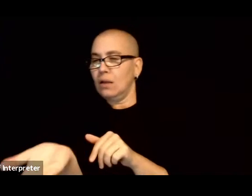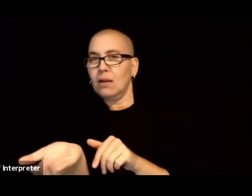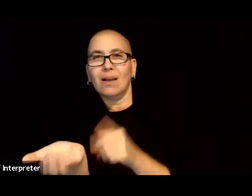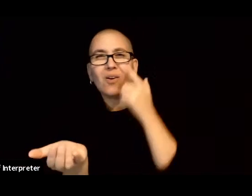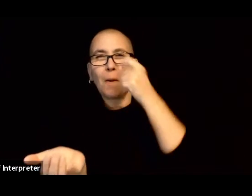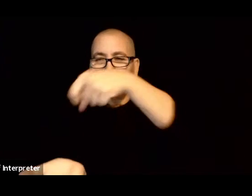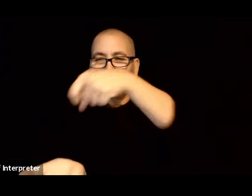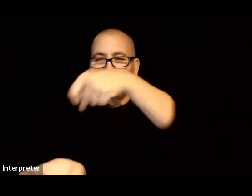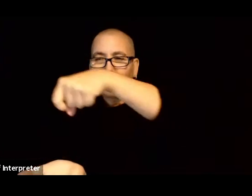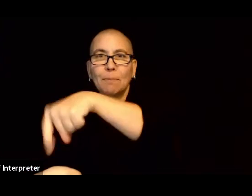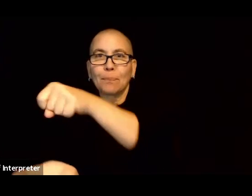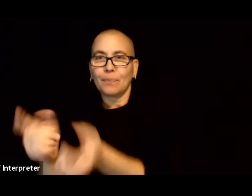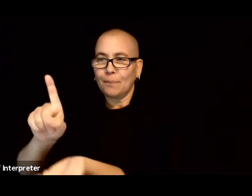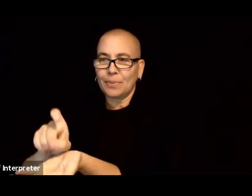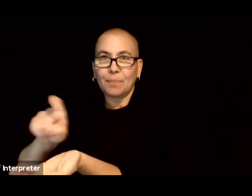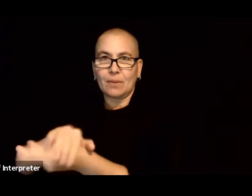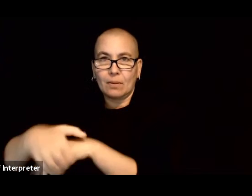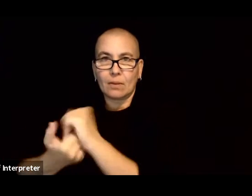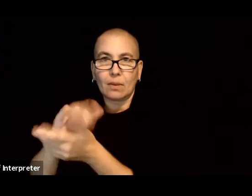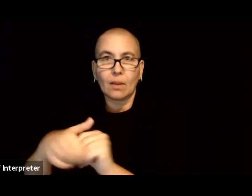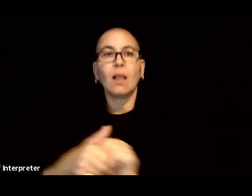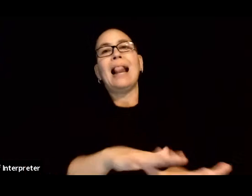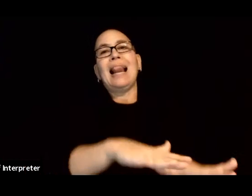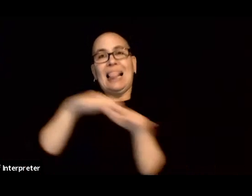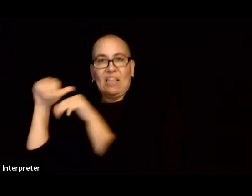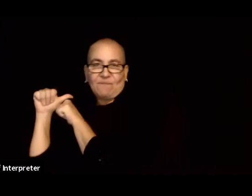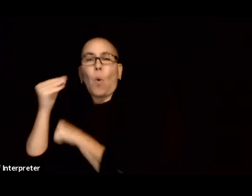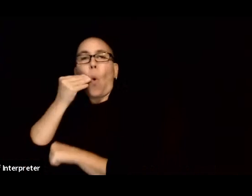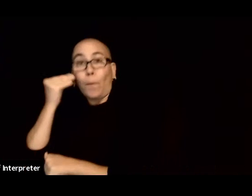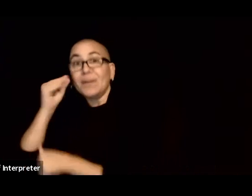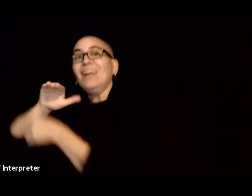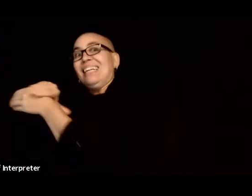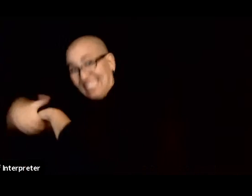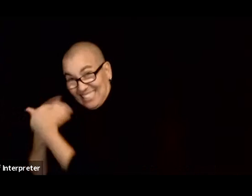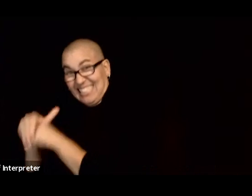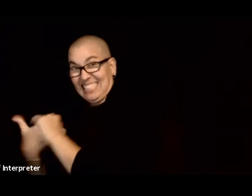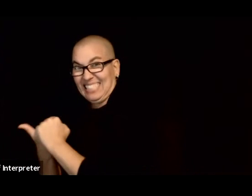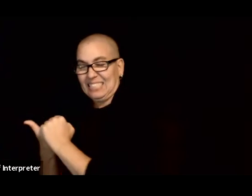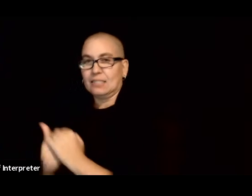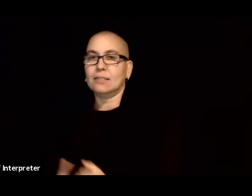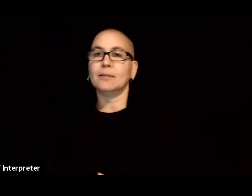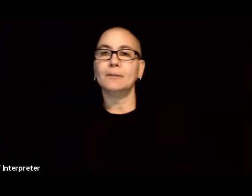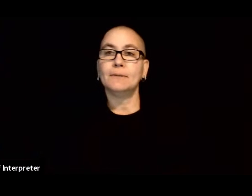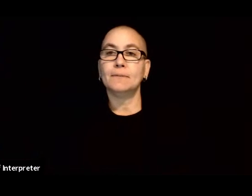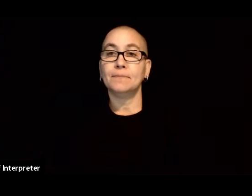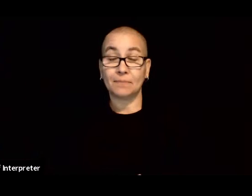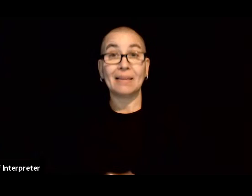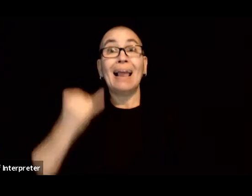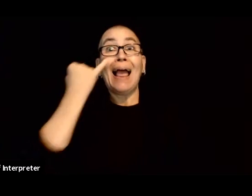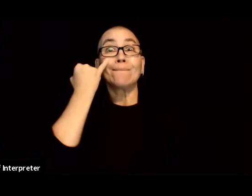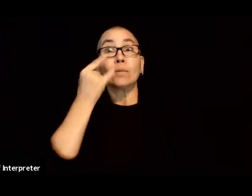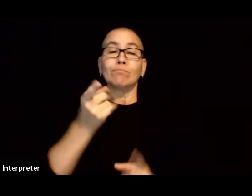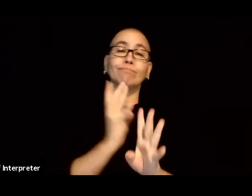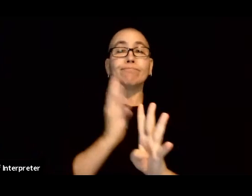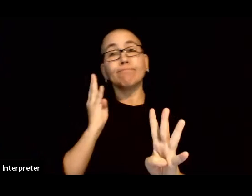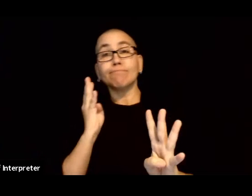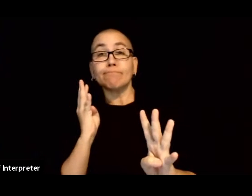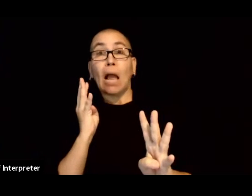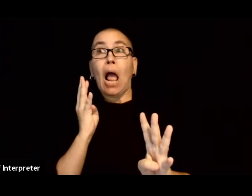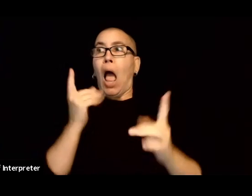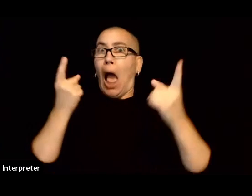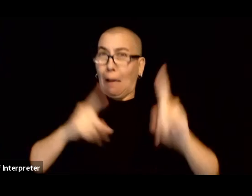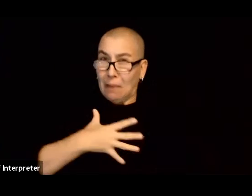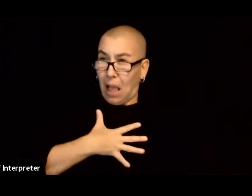such as door handles or voting machines. Cover coughs and sneezes with a tissue or the inside of your elbow. Wash